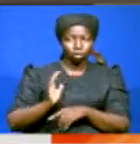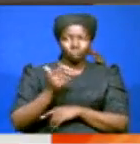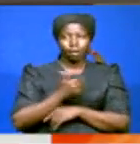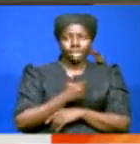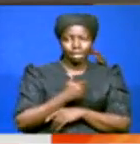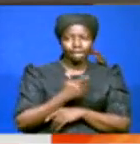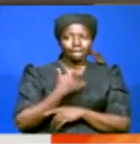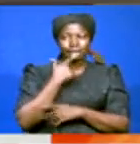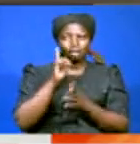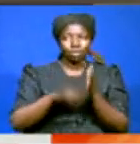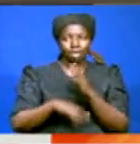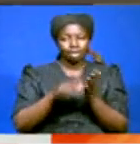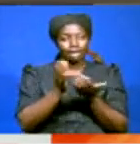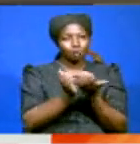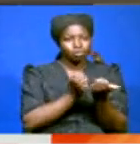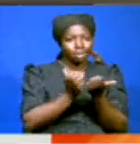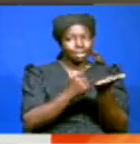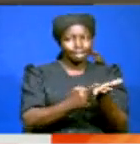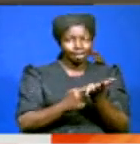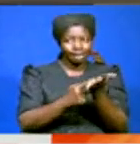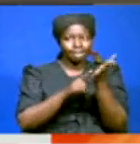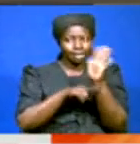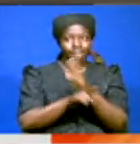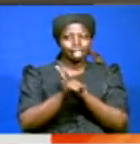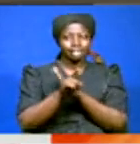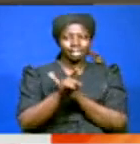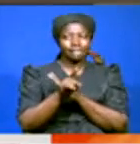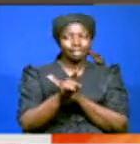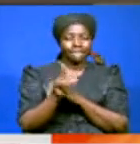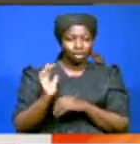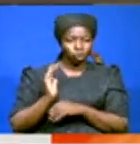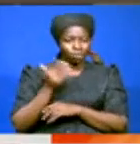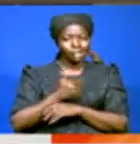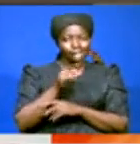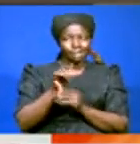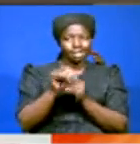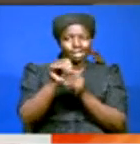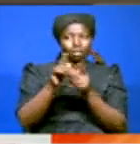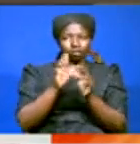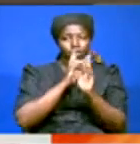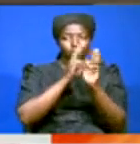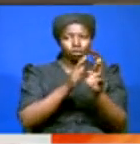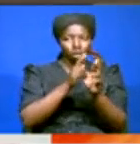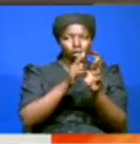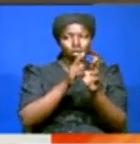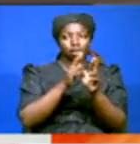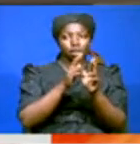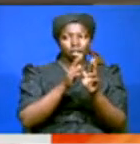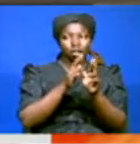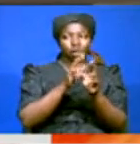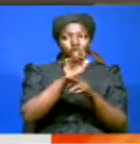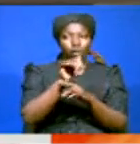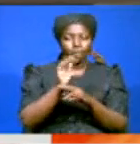that the business discussed in the preliminary are as a result of reports from the committees.